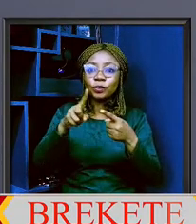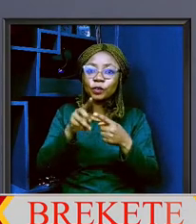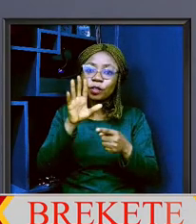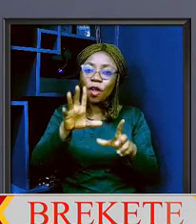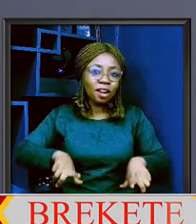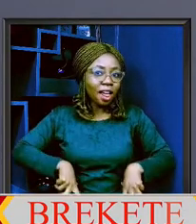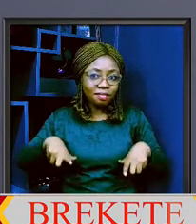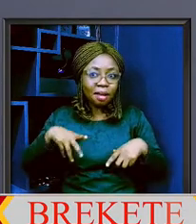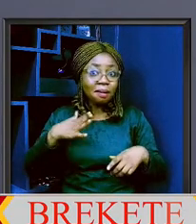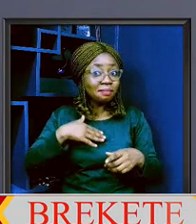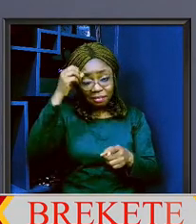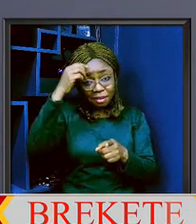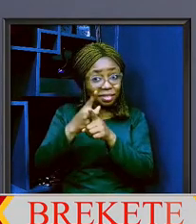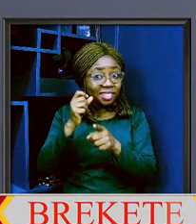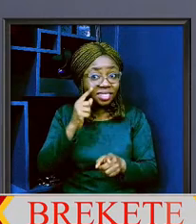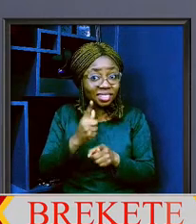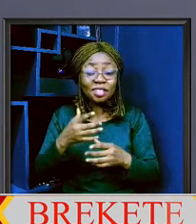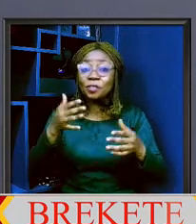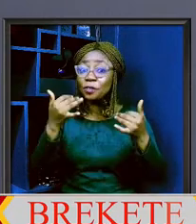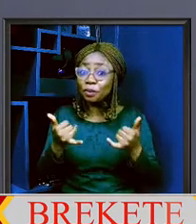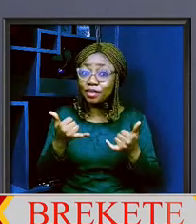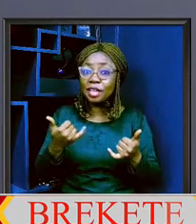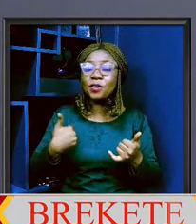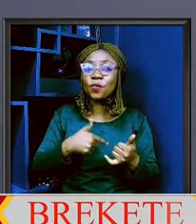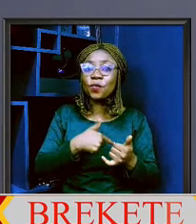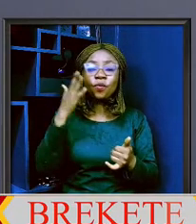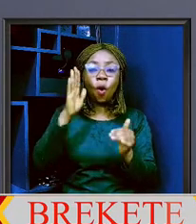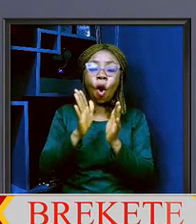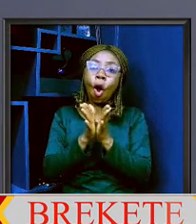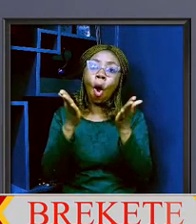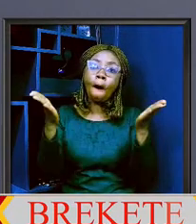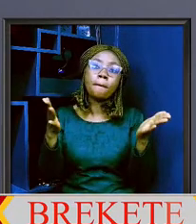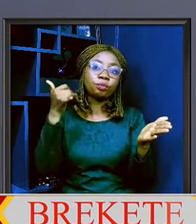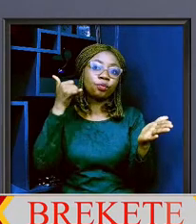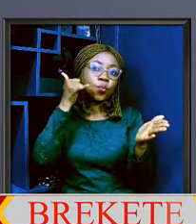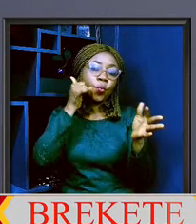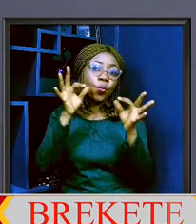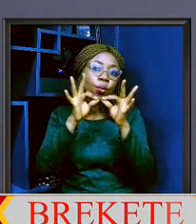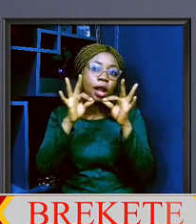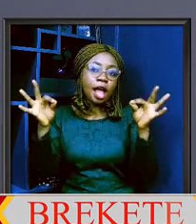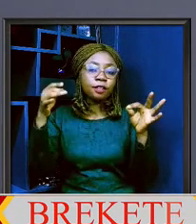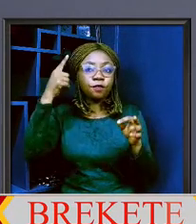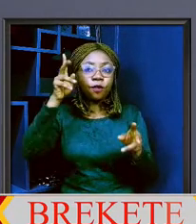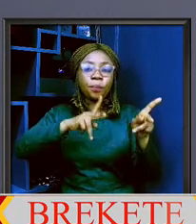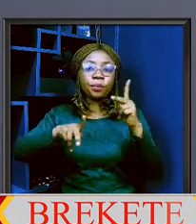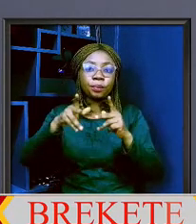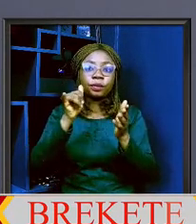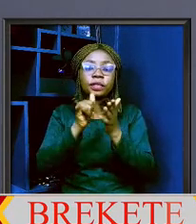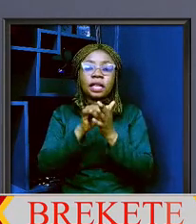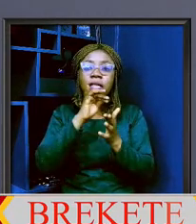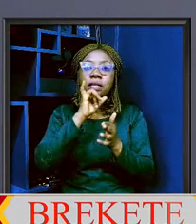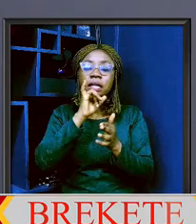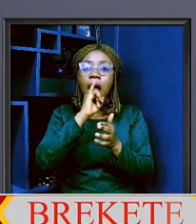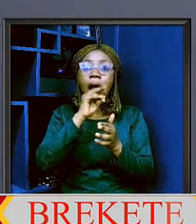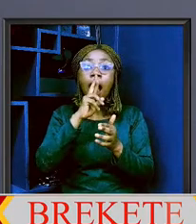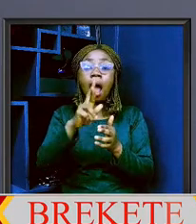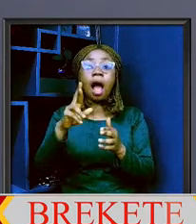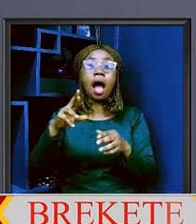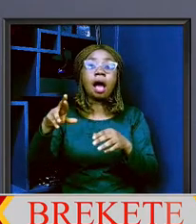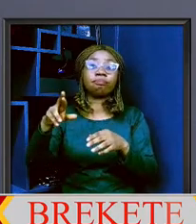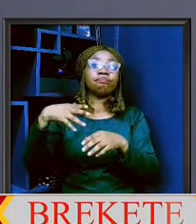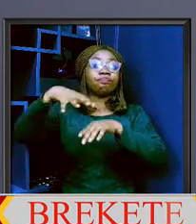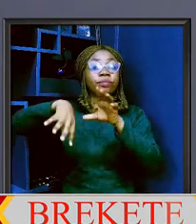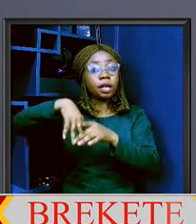sisters today we go open telephone line for those people where they abroad now plus